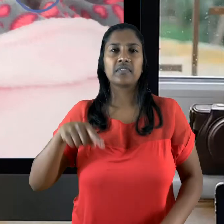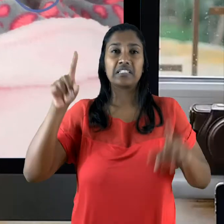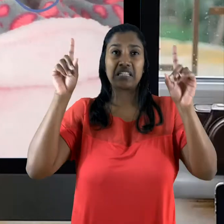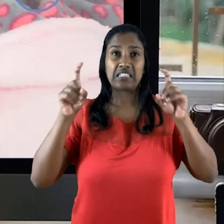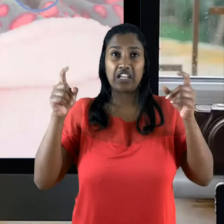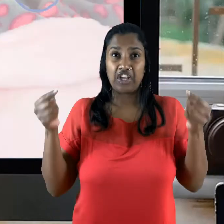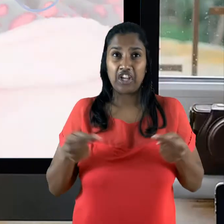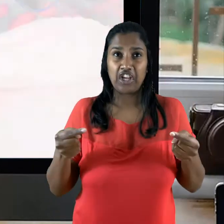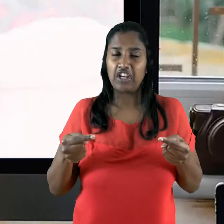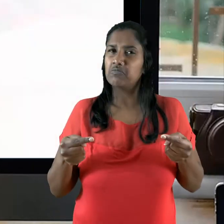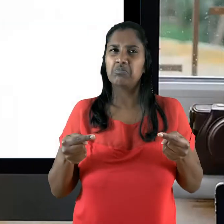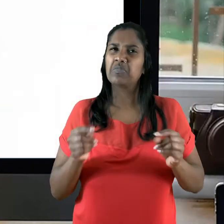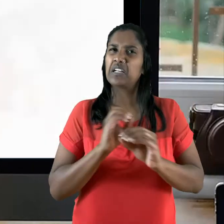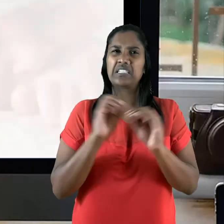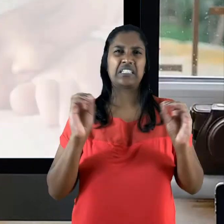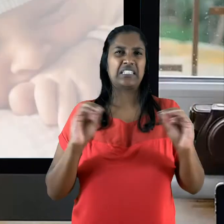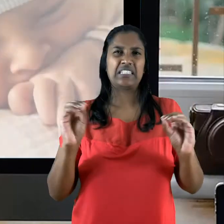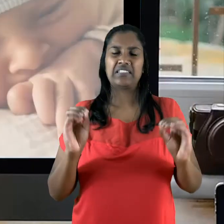all.